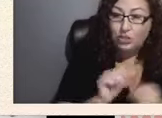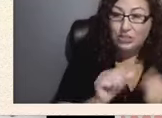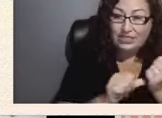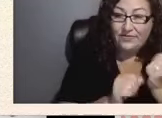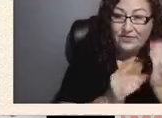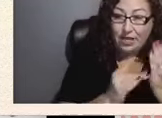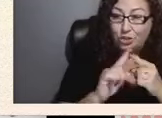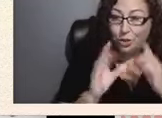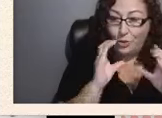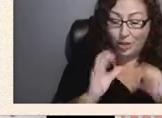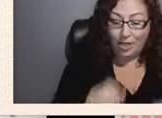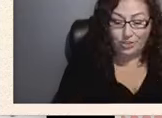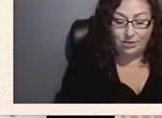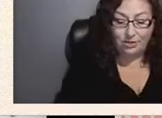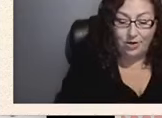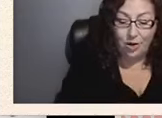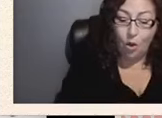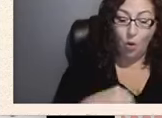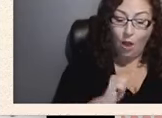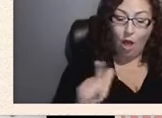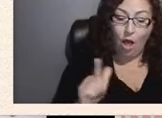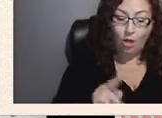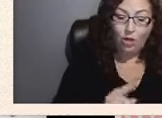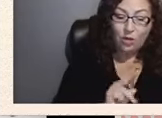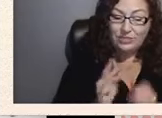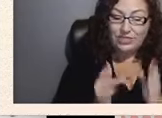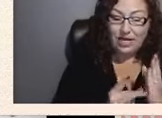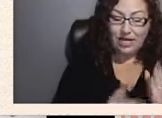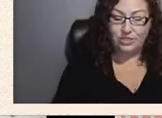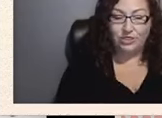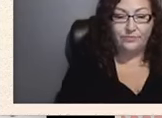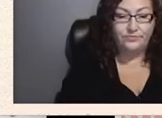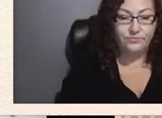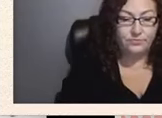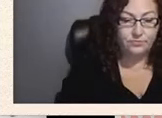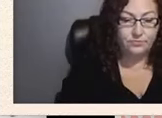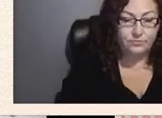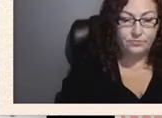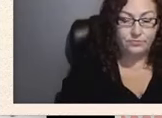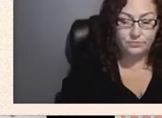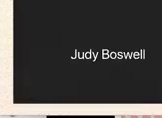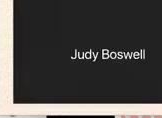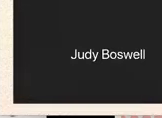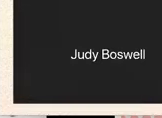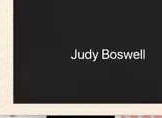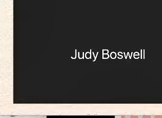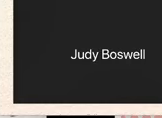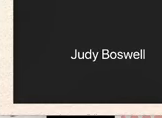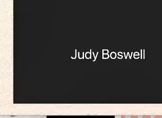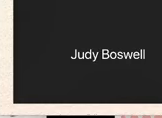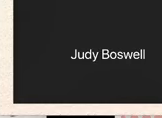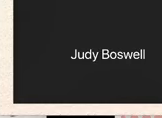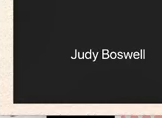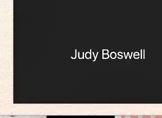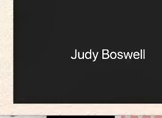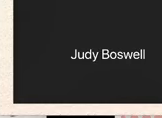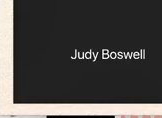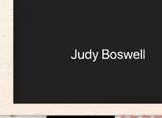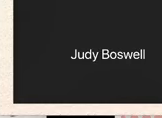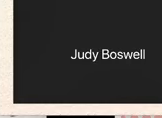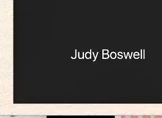all use technology, right? I mean, I use my phone. I use my phone for my schedule. I use my phone for like communication,